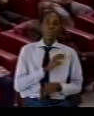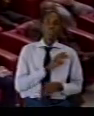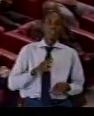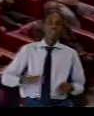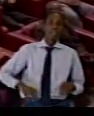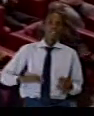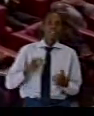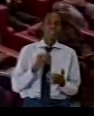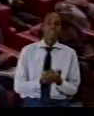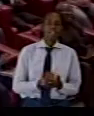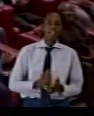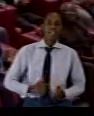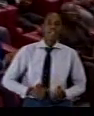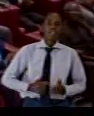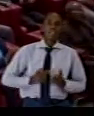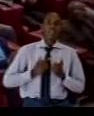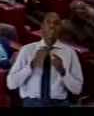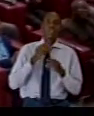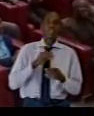both Christ.